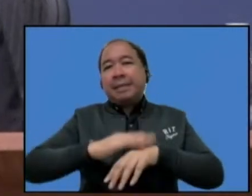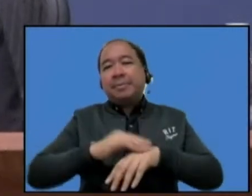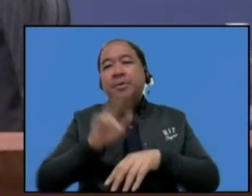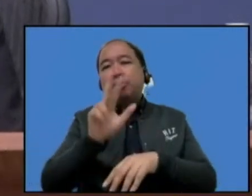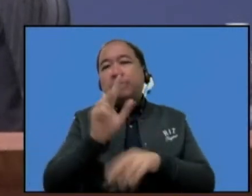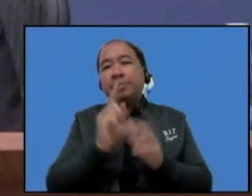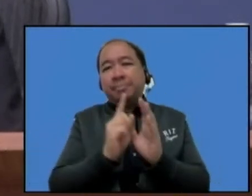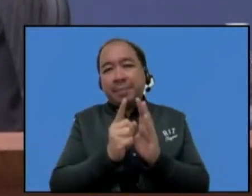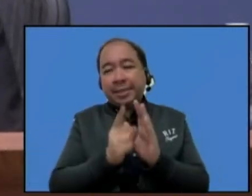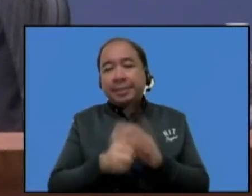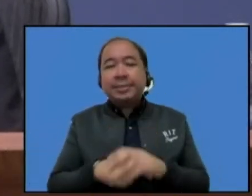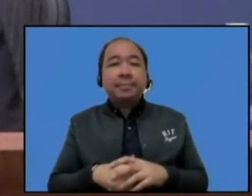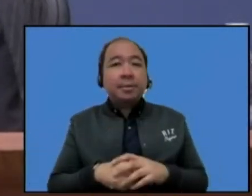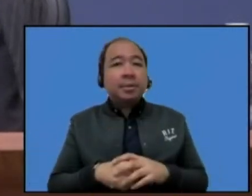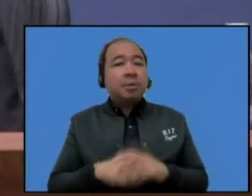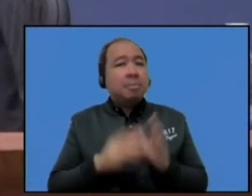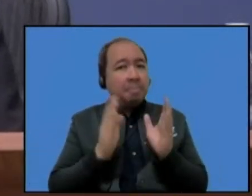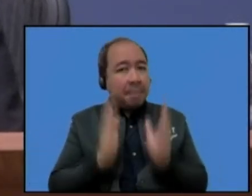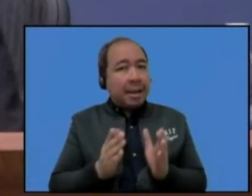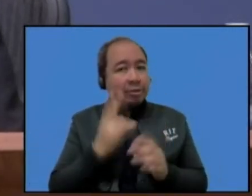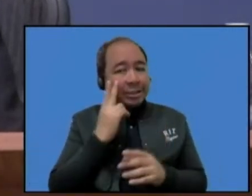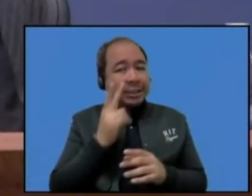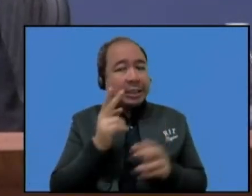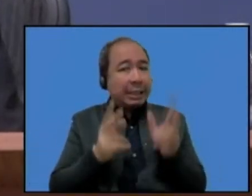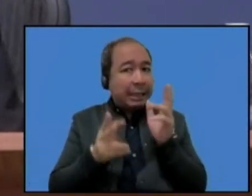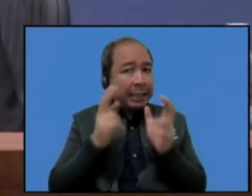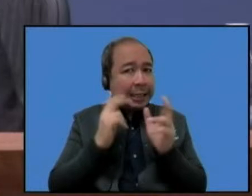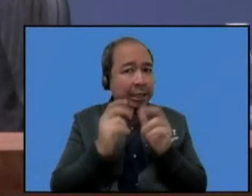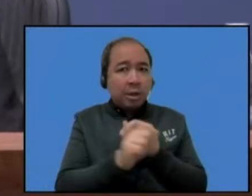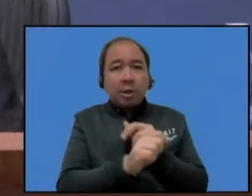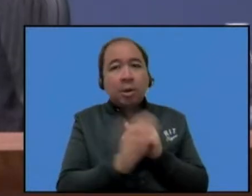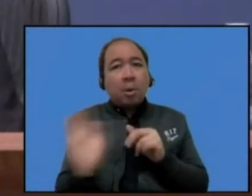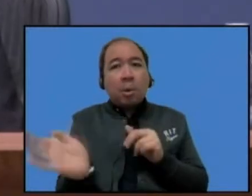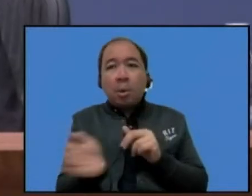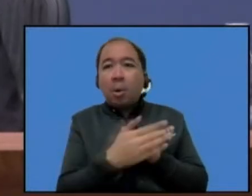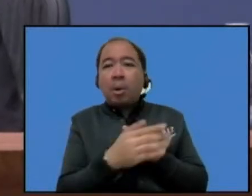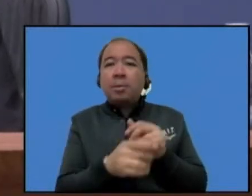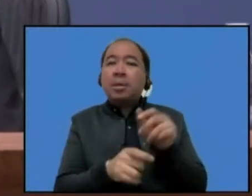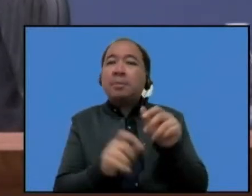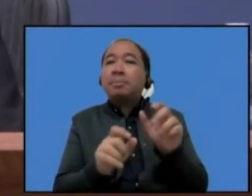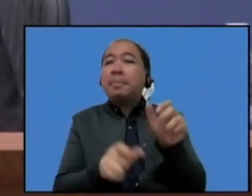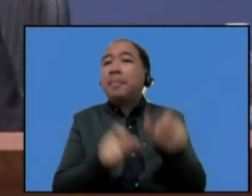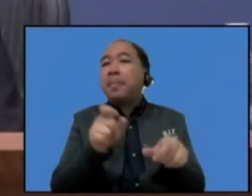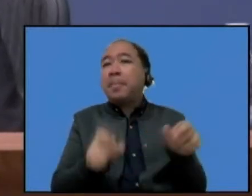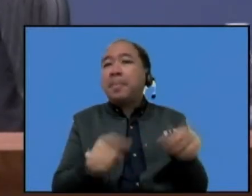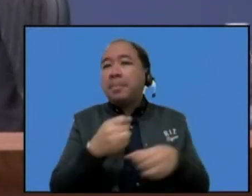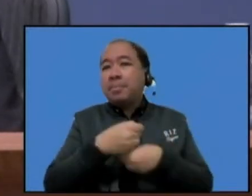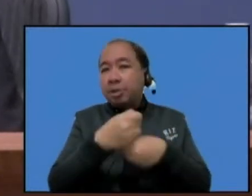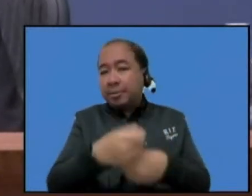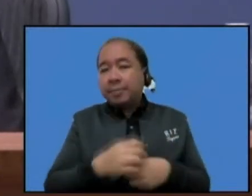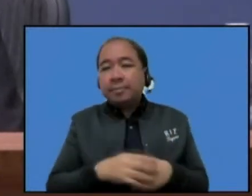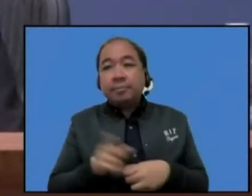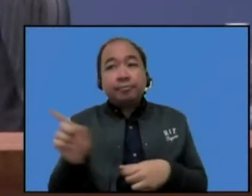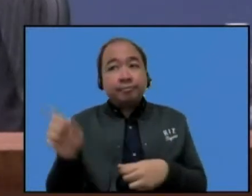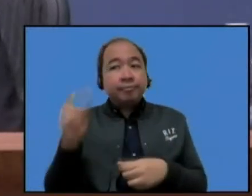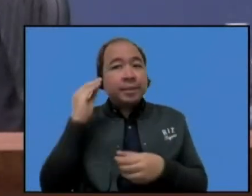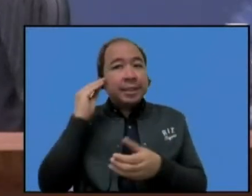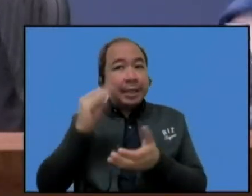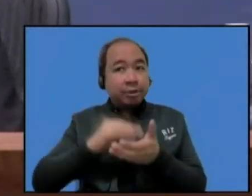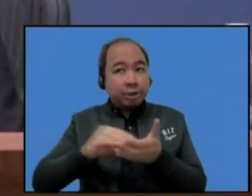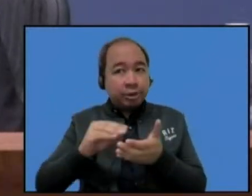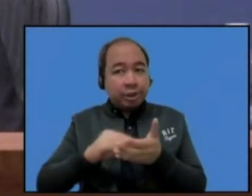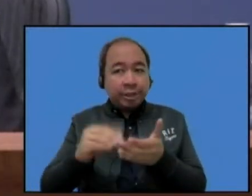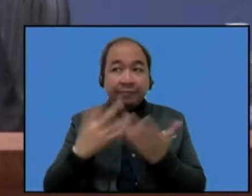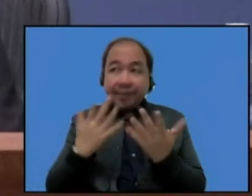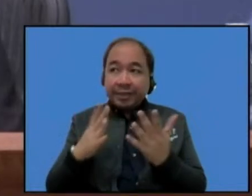again, to ensure we can hear from all those participants. The Secretariat has received